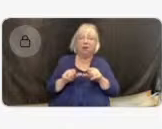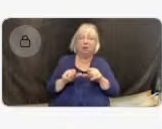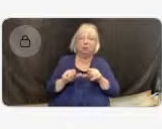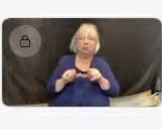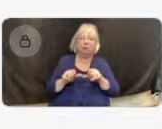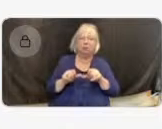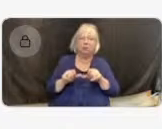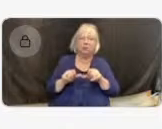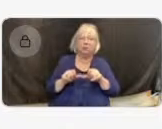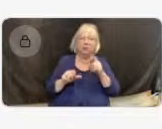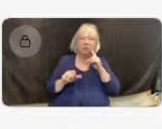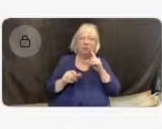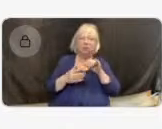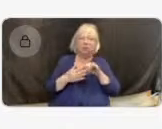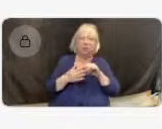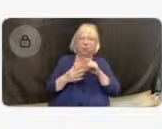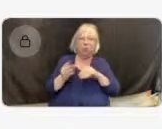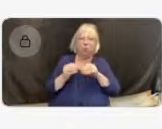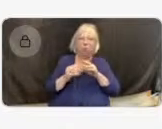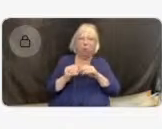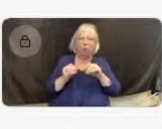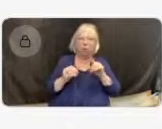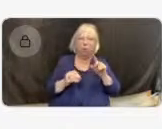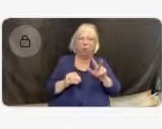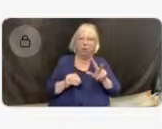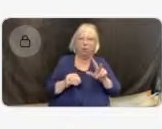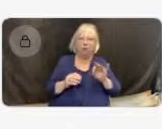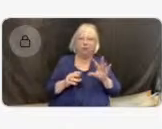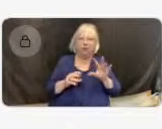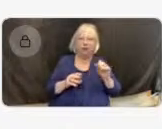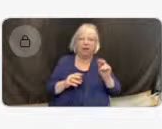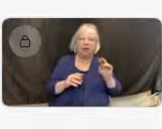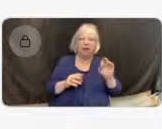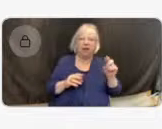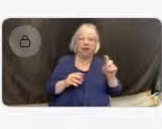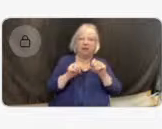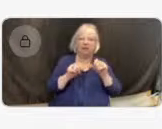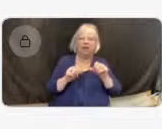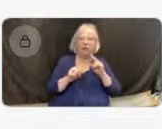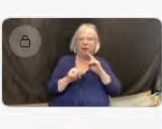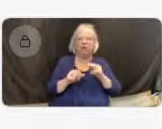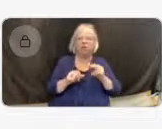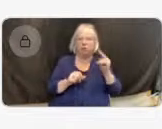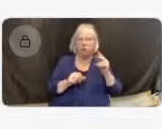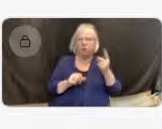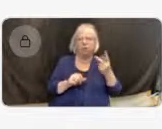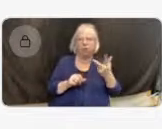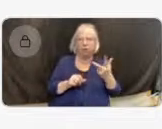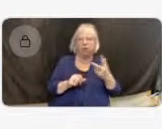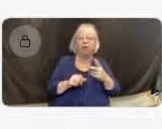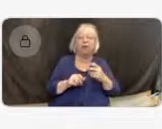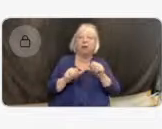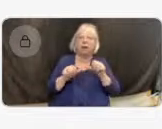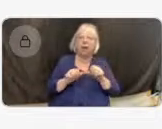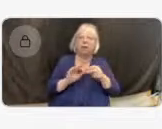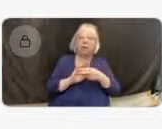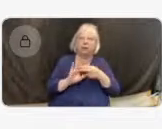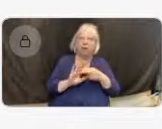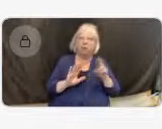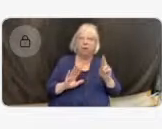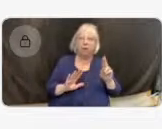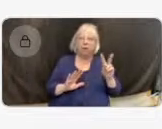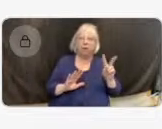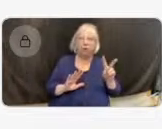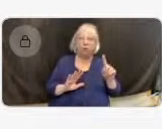in that northern third of the annexation area. The area is zoned R2,